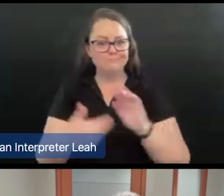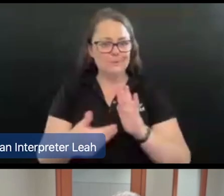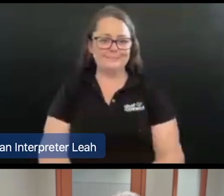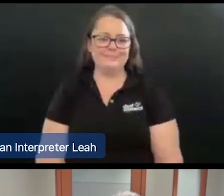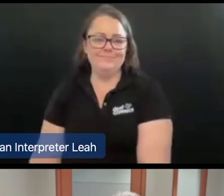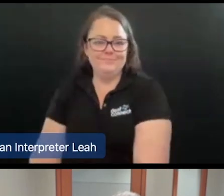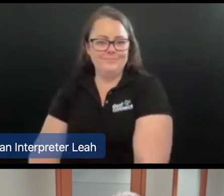Thank you so much us today. so Thank Thank